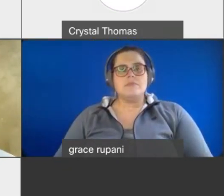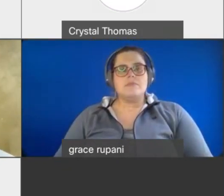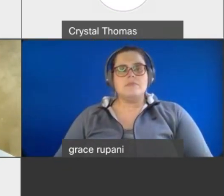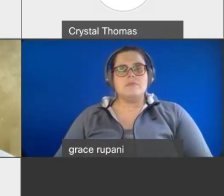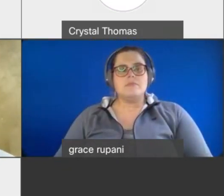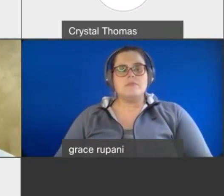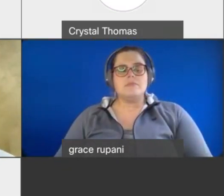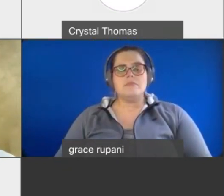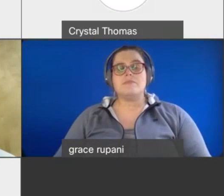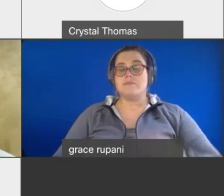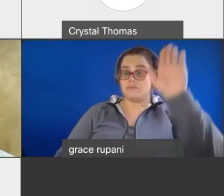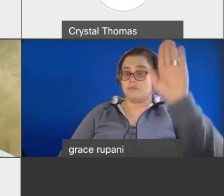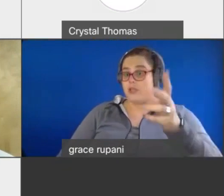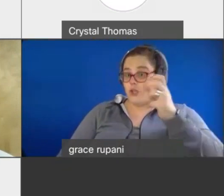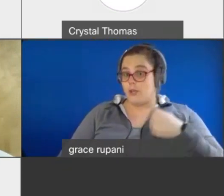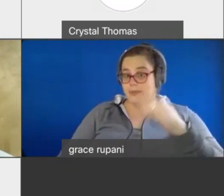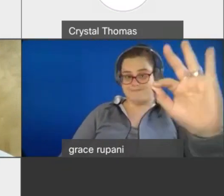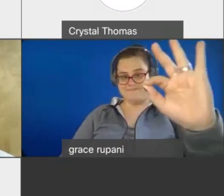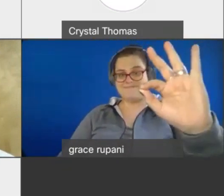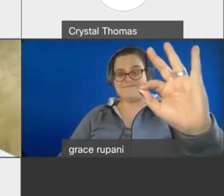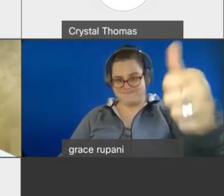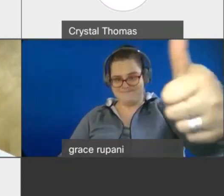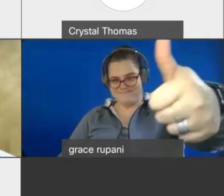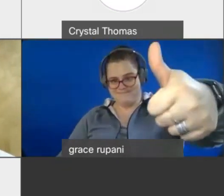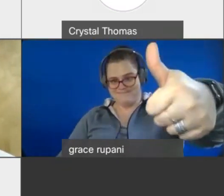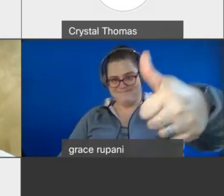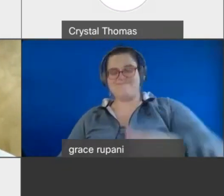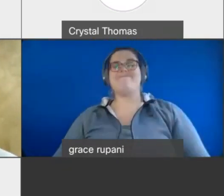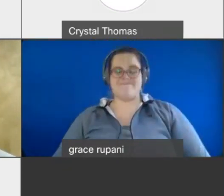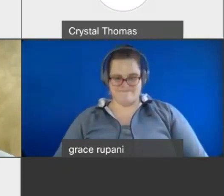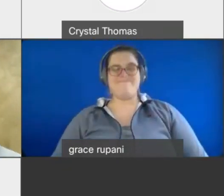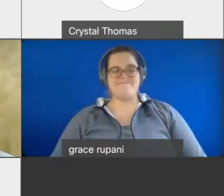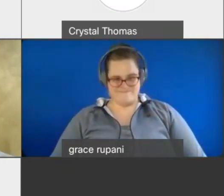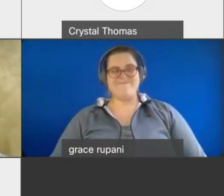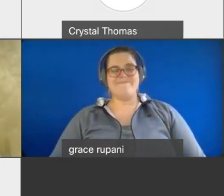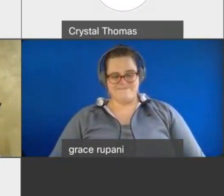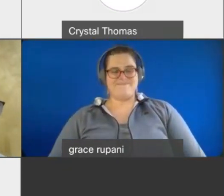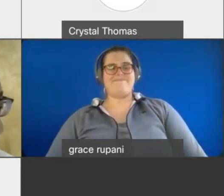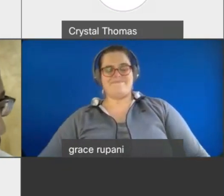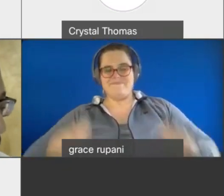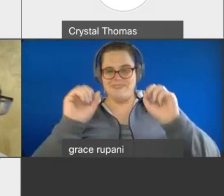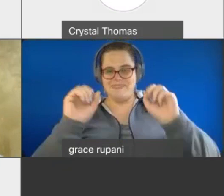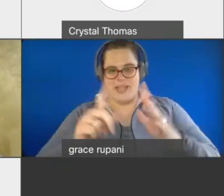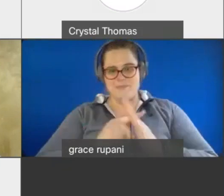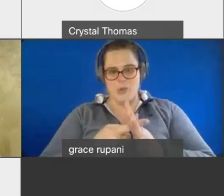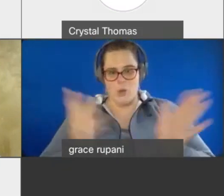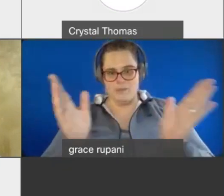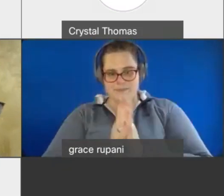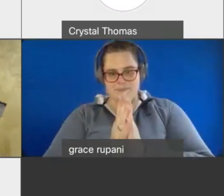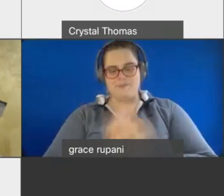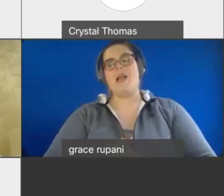Okay, can you hear me, Grace and Kirk? Yes. Excellent. All right, here we go. All right,